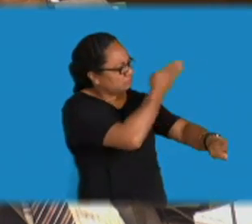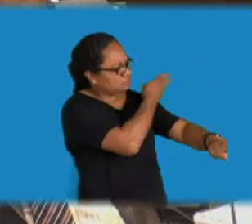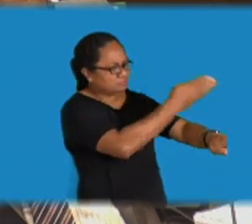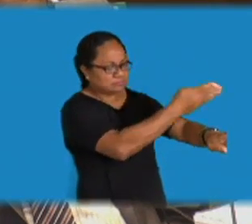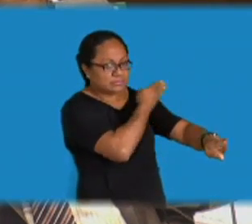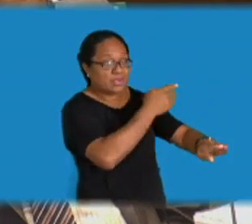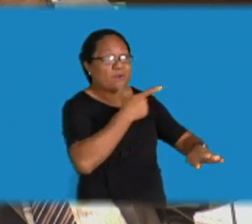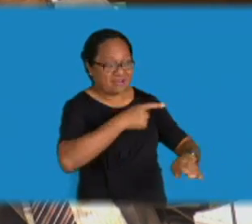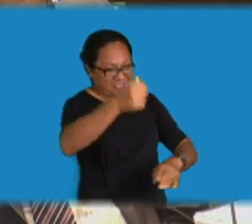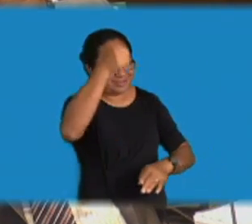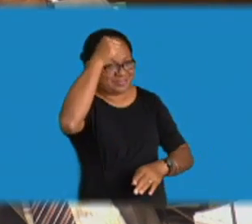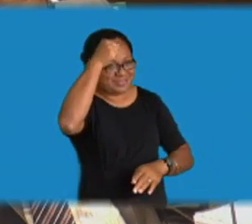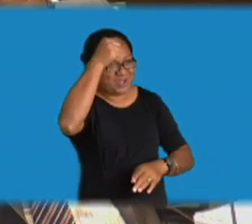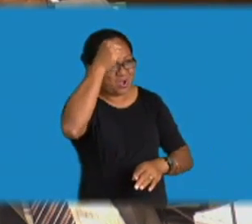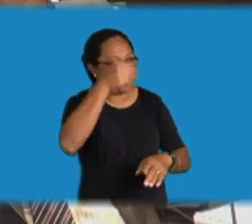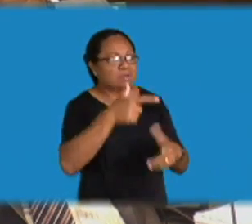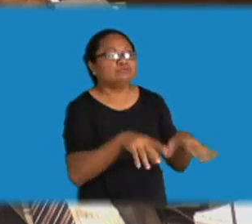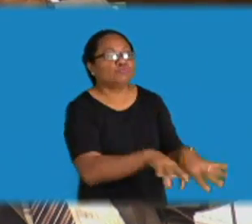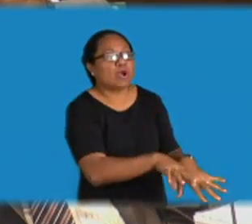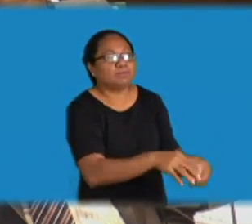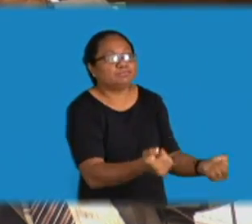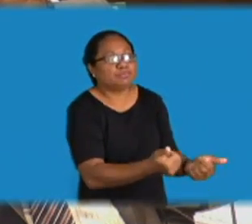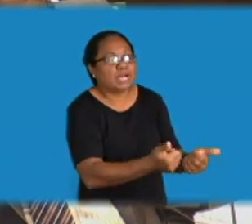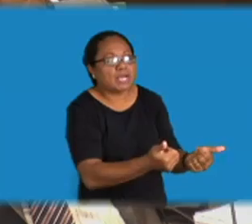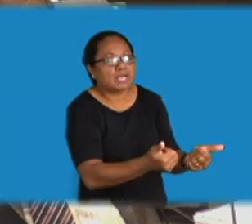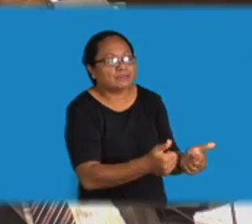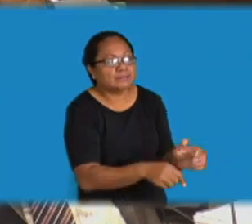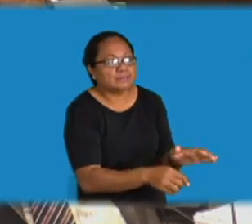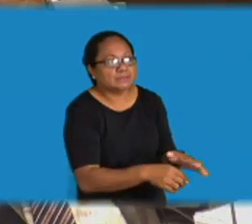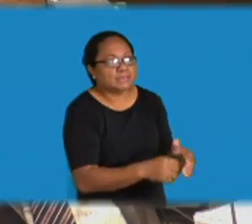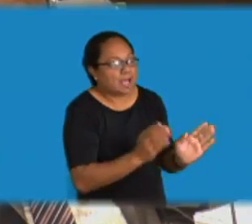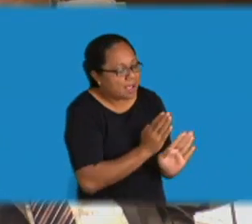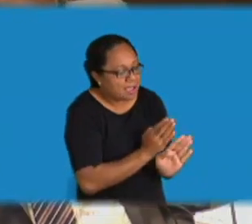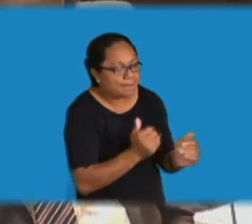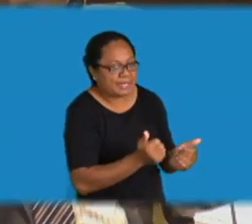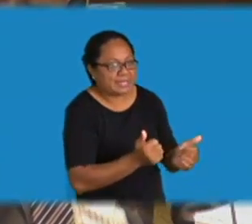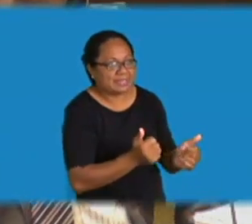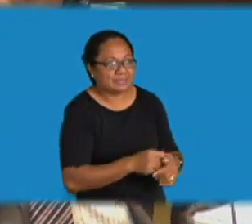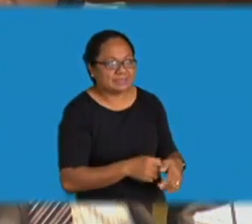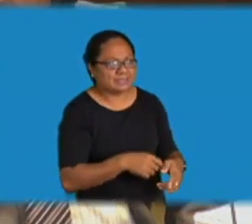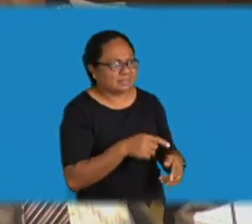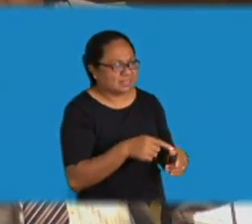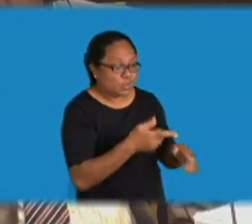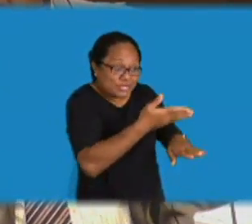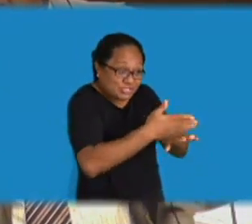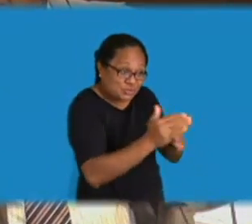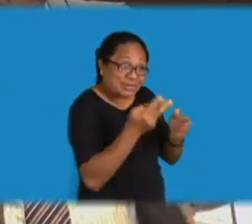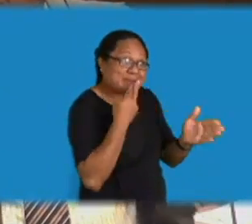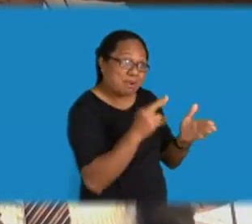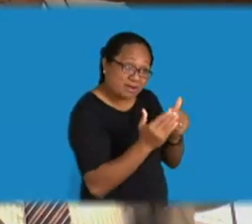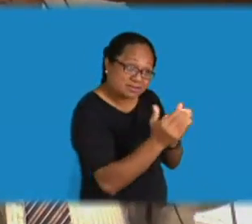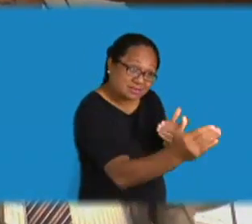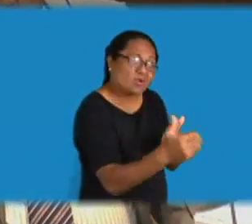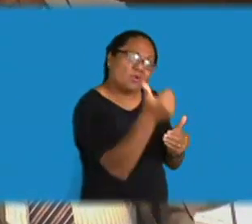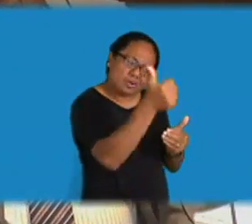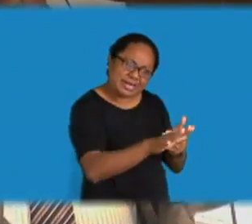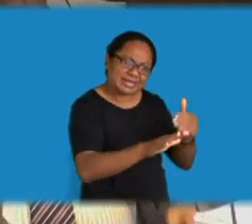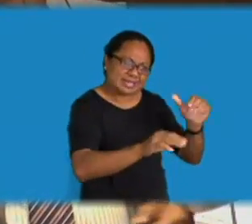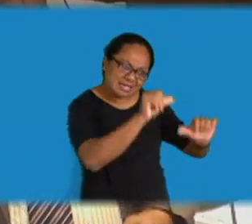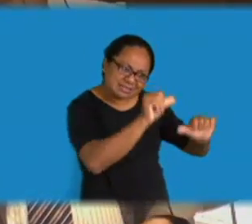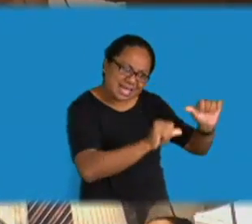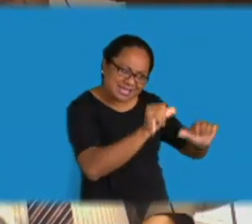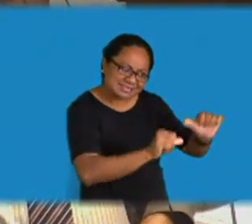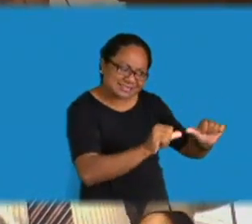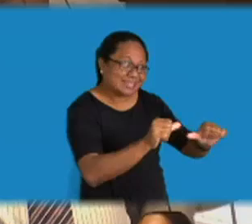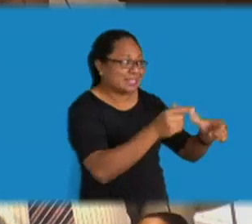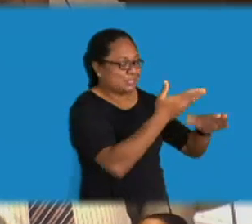numerous worms there. They seem to only be concentrating on this when it's already been assessed by this committee. That, Madam Speaker,